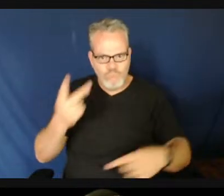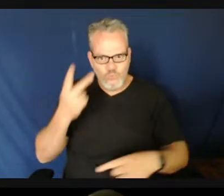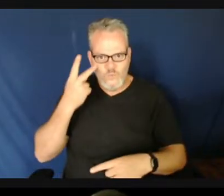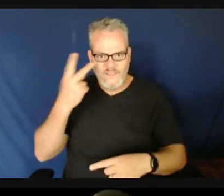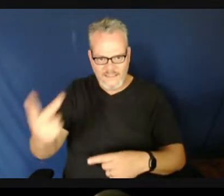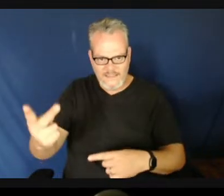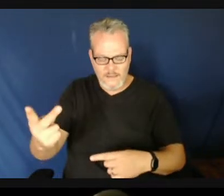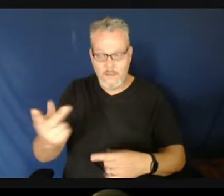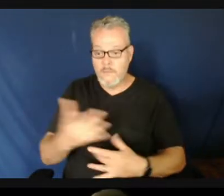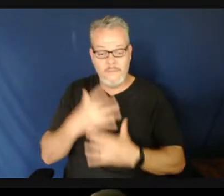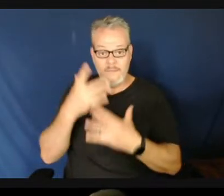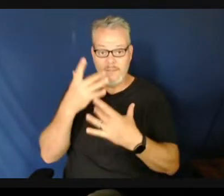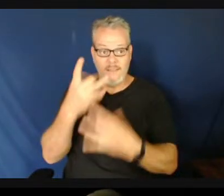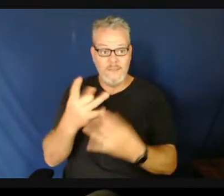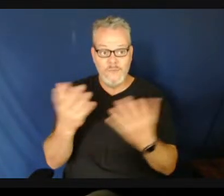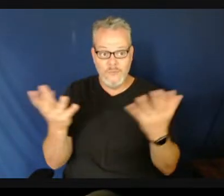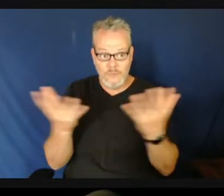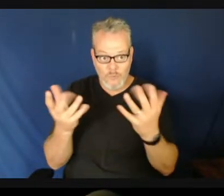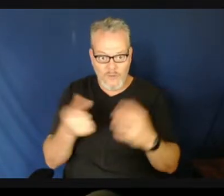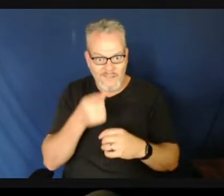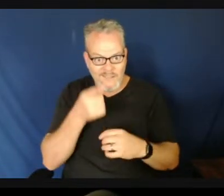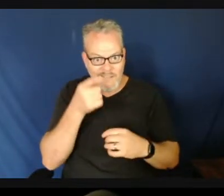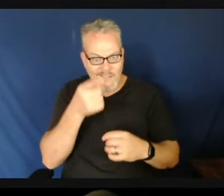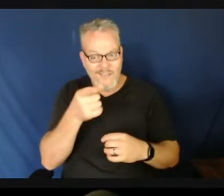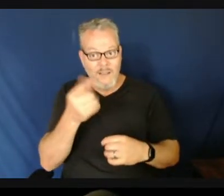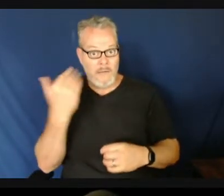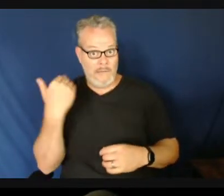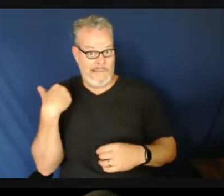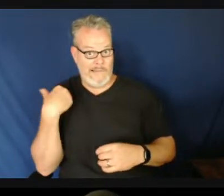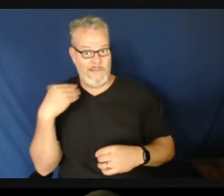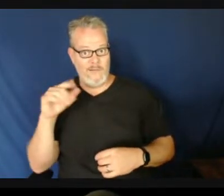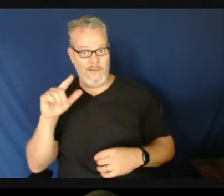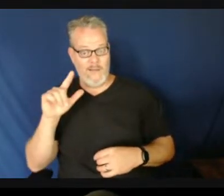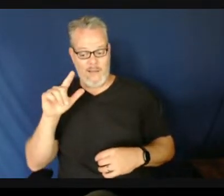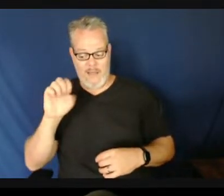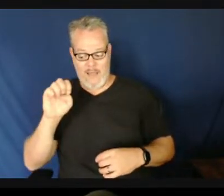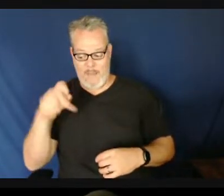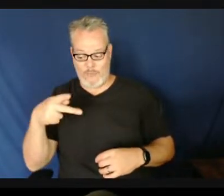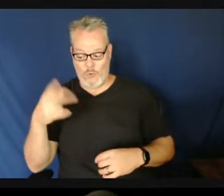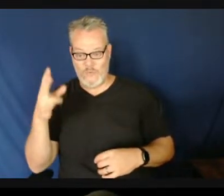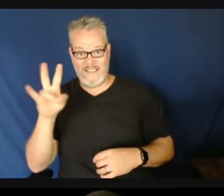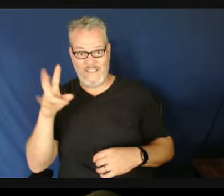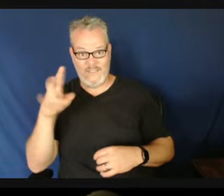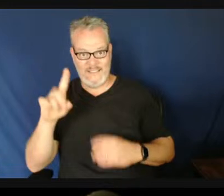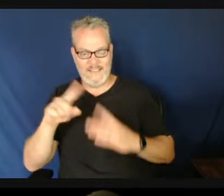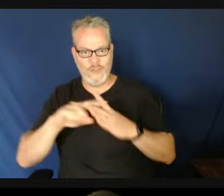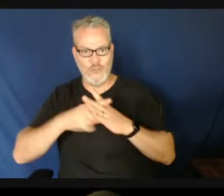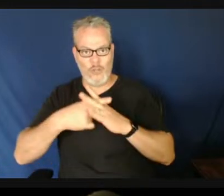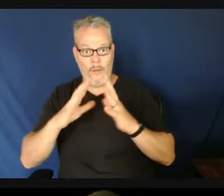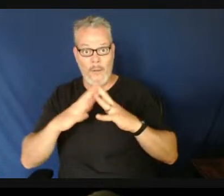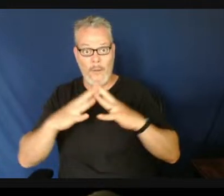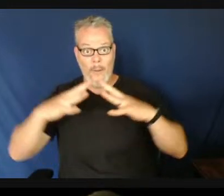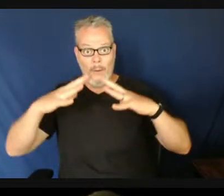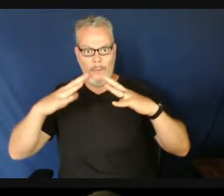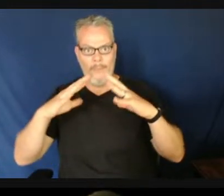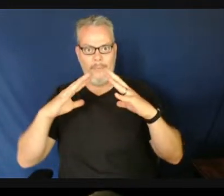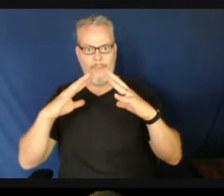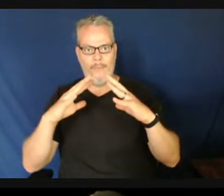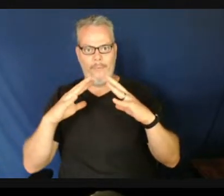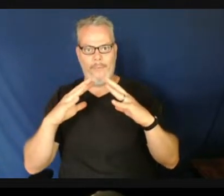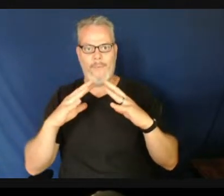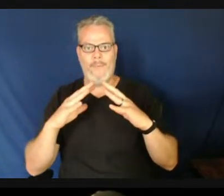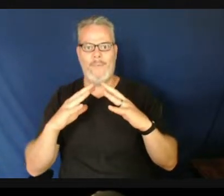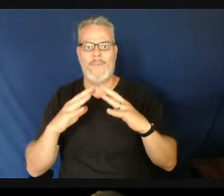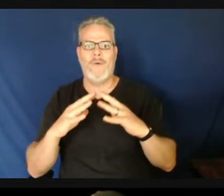interesting is that unlike the last episode, episode 17, which began to deflate as soon as it had low